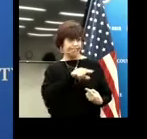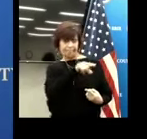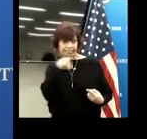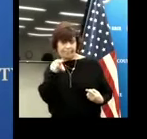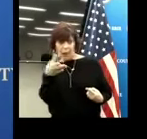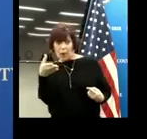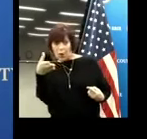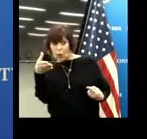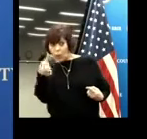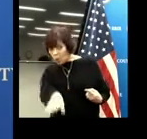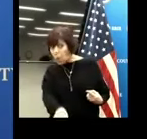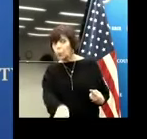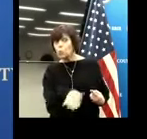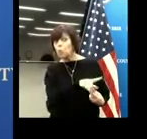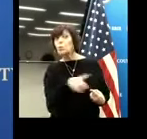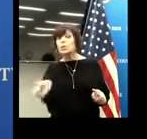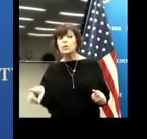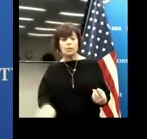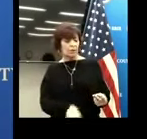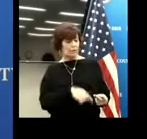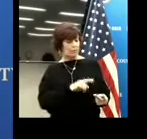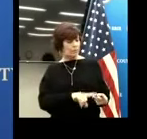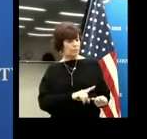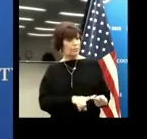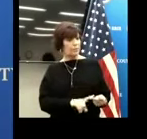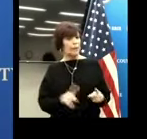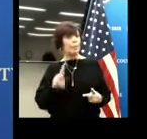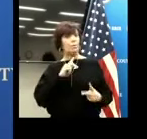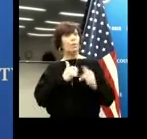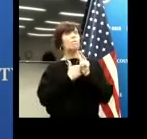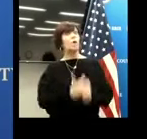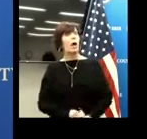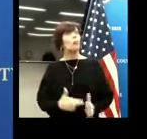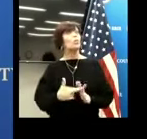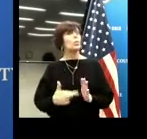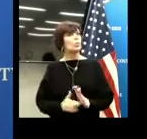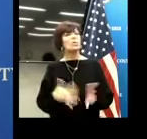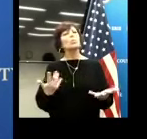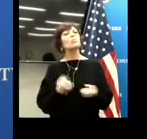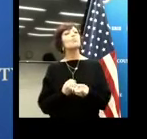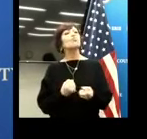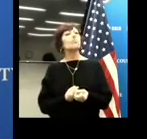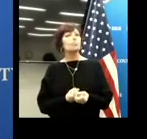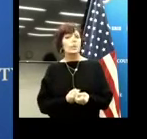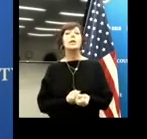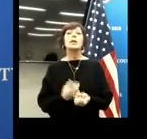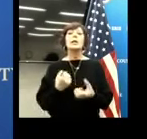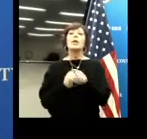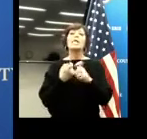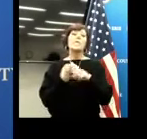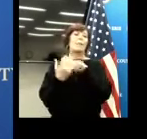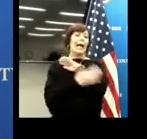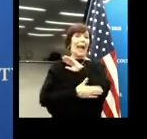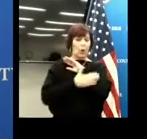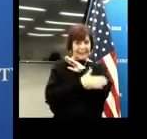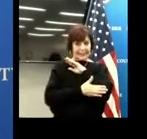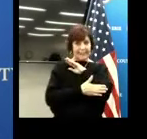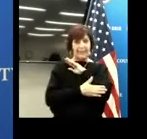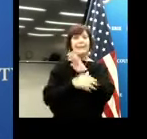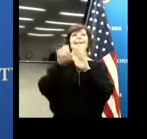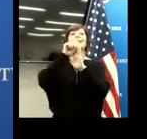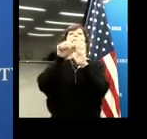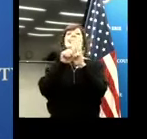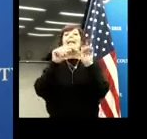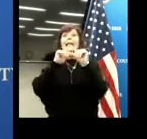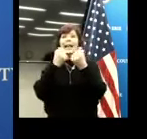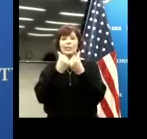are definitely shutting down and people are following the rules? There'll be enforcement from the county, there'll be enforcement from state